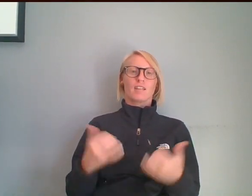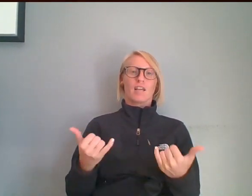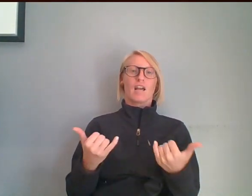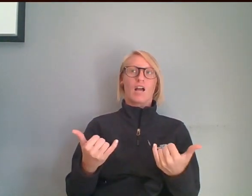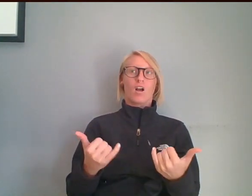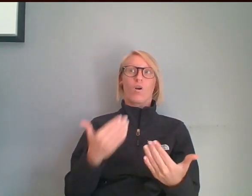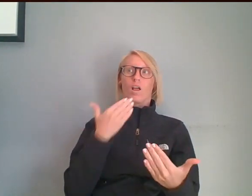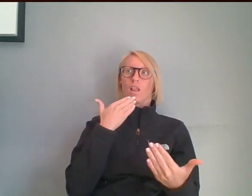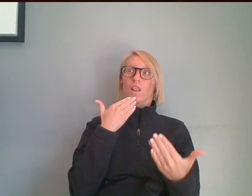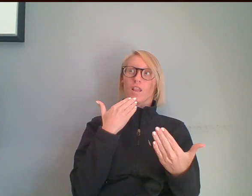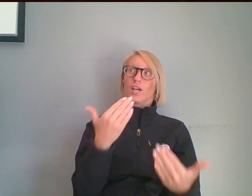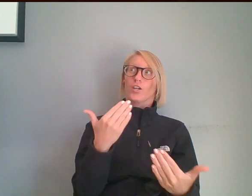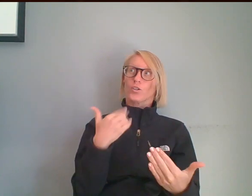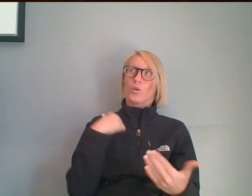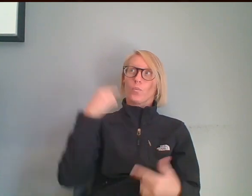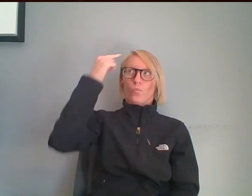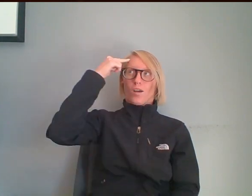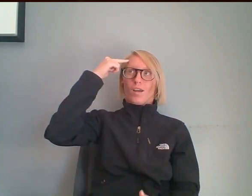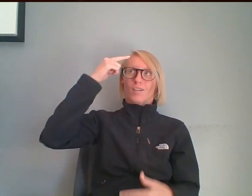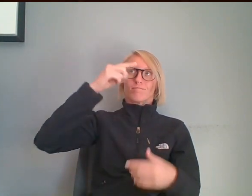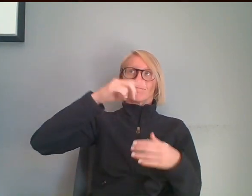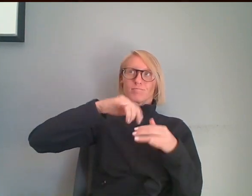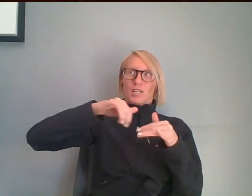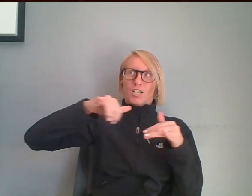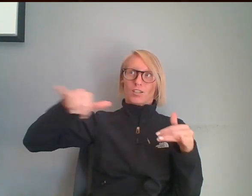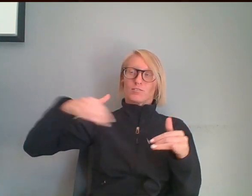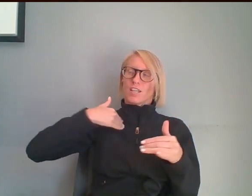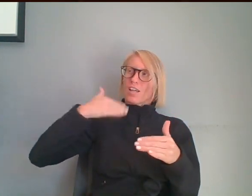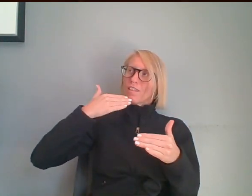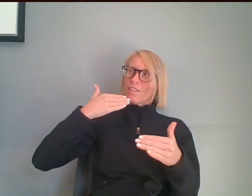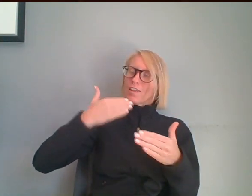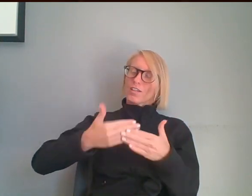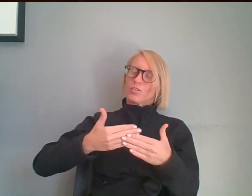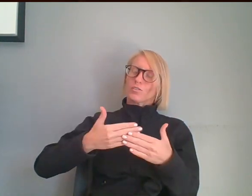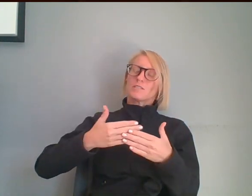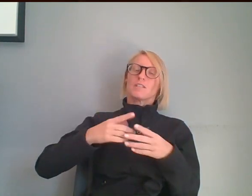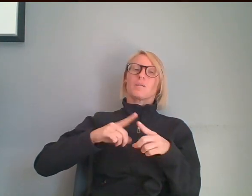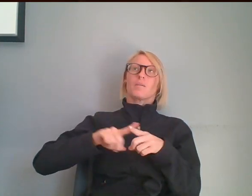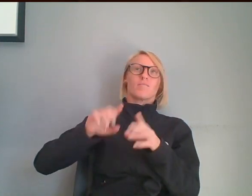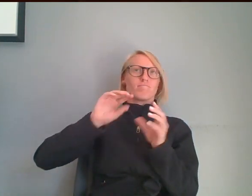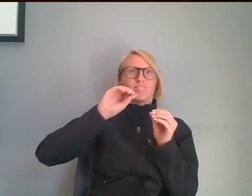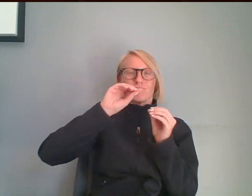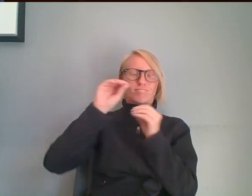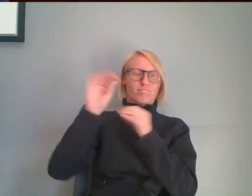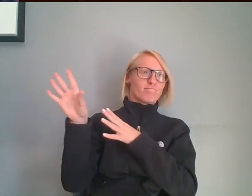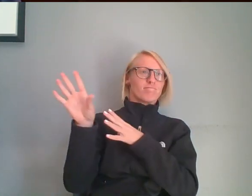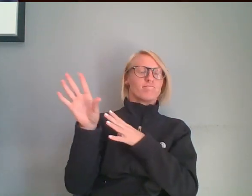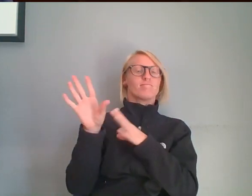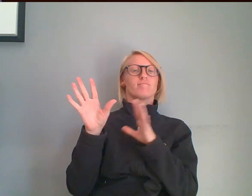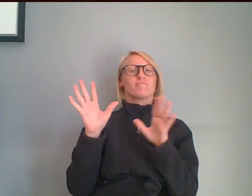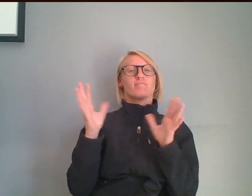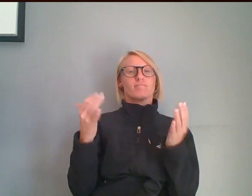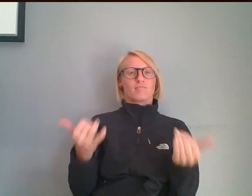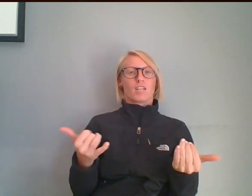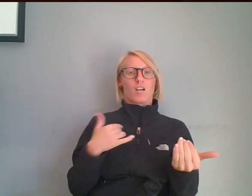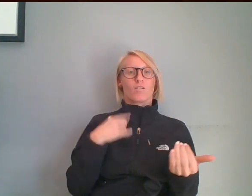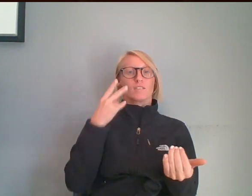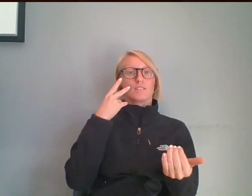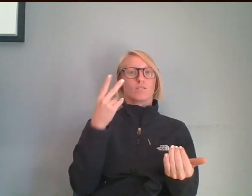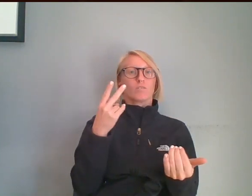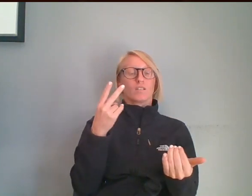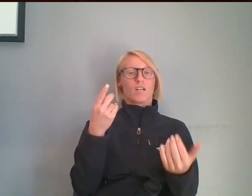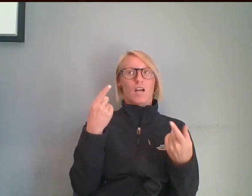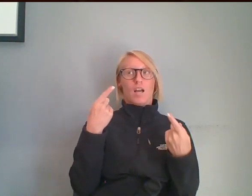thank your brain if it provides you with patterns or stockpiles, and just say, thank you, brain, and disregard them, okay? So let's see what happens when we're